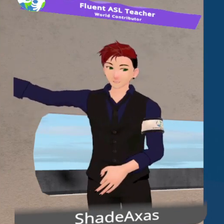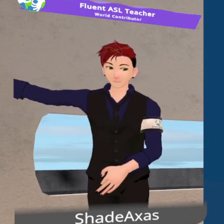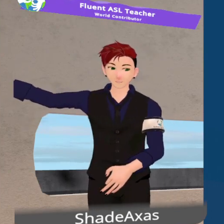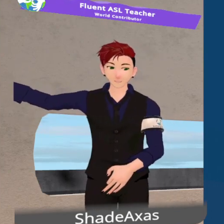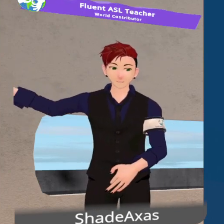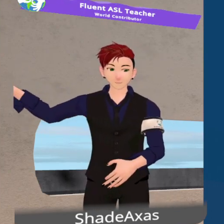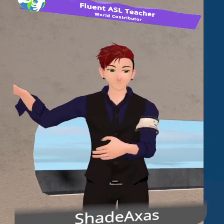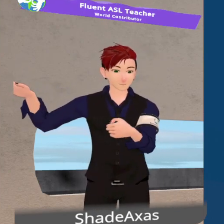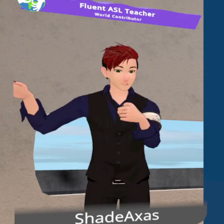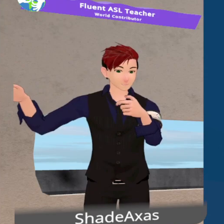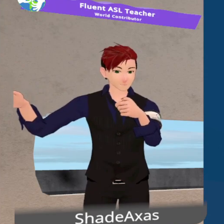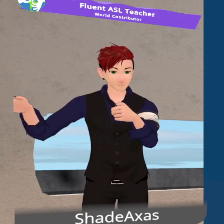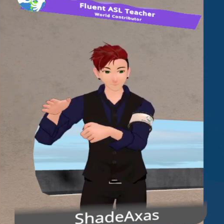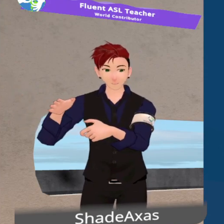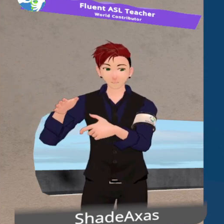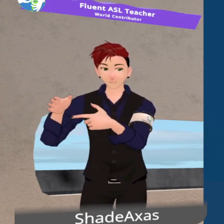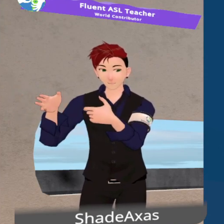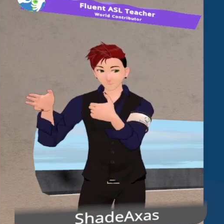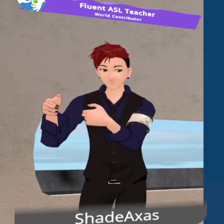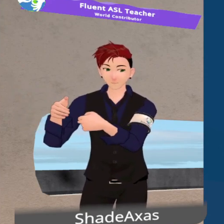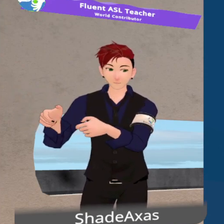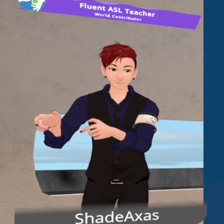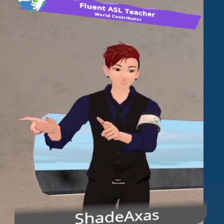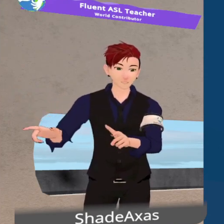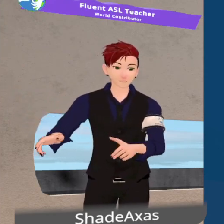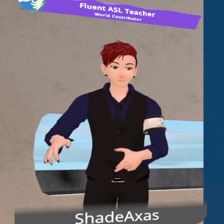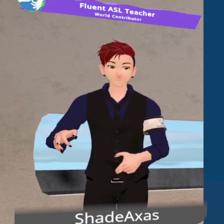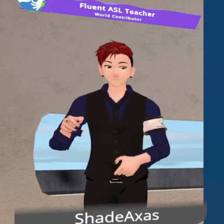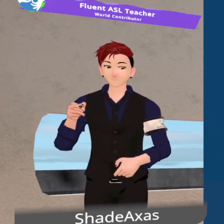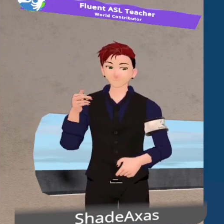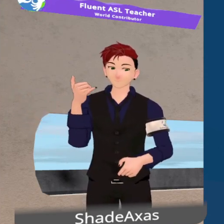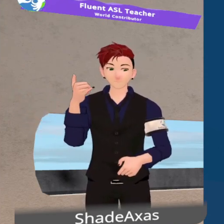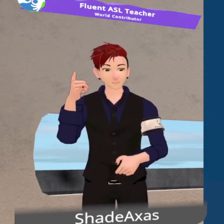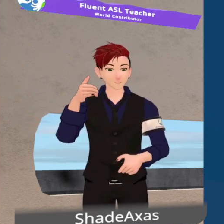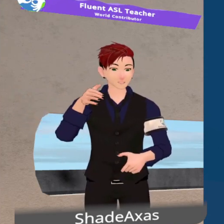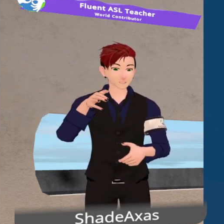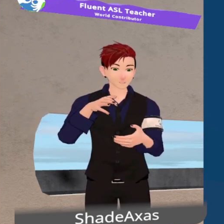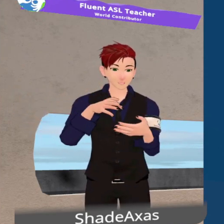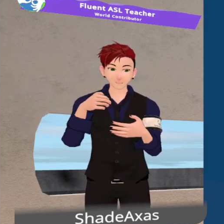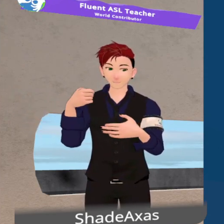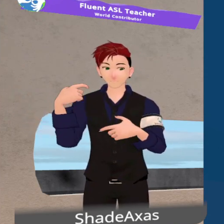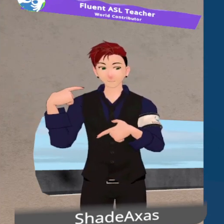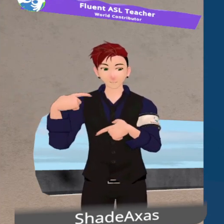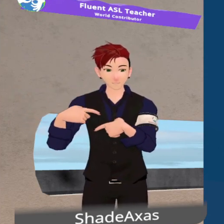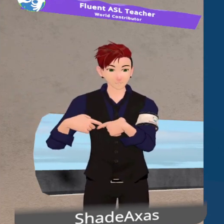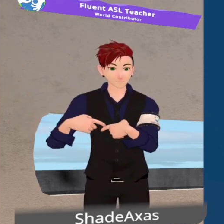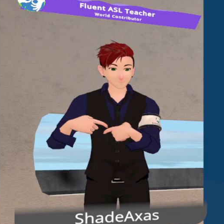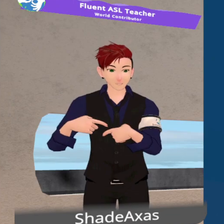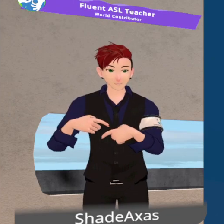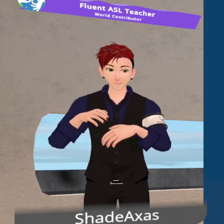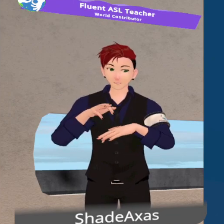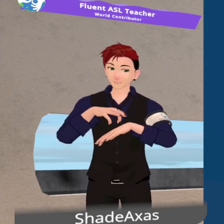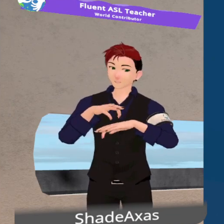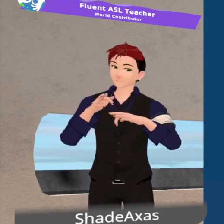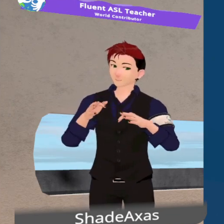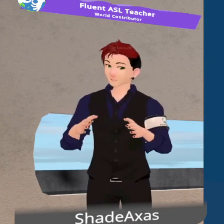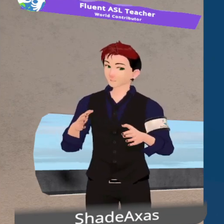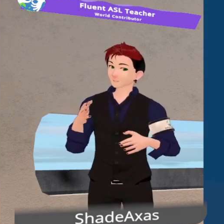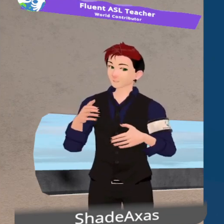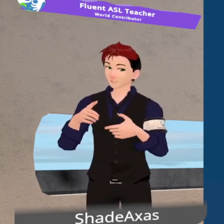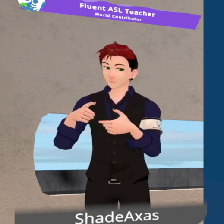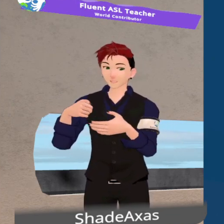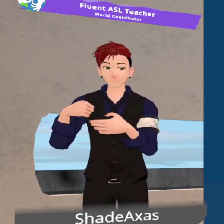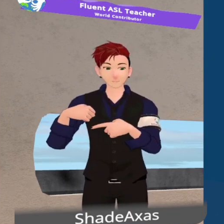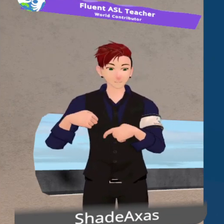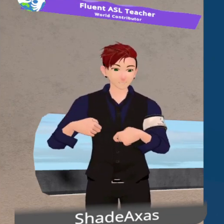that language is over here. That's full fluent language. If you guys learn Spanish as like an English speaker